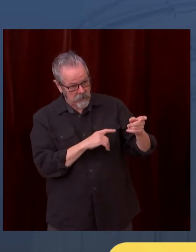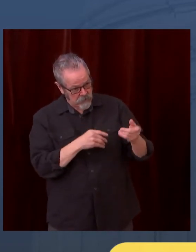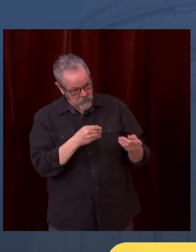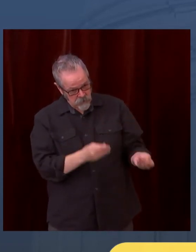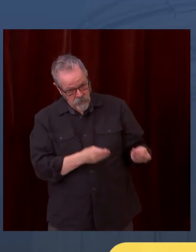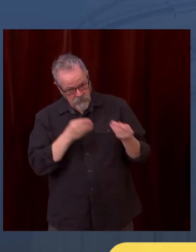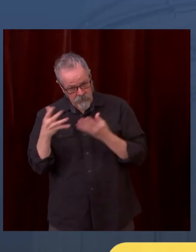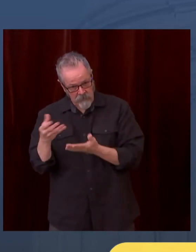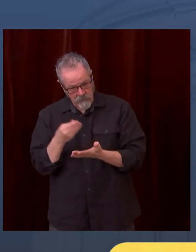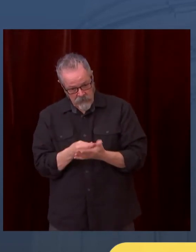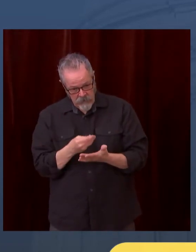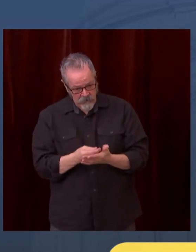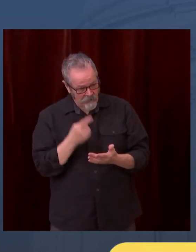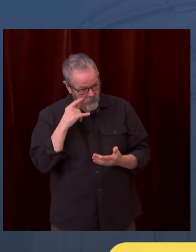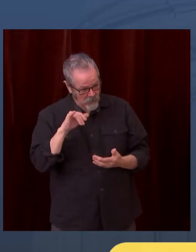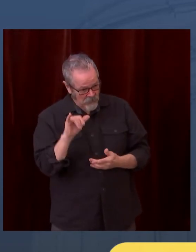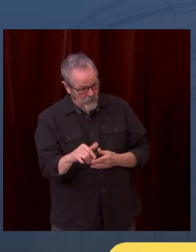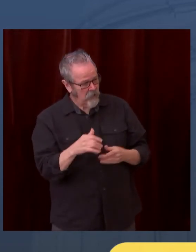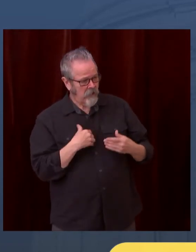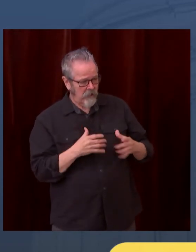This is still a legislative